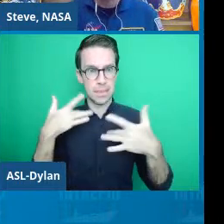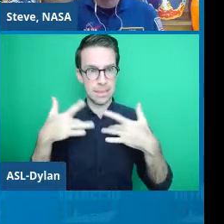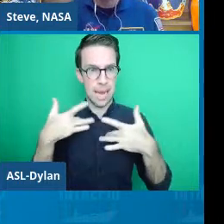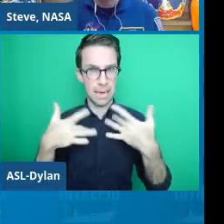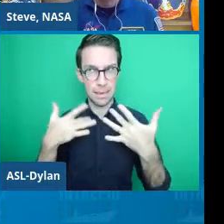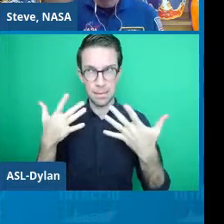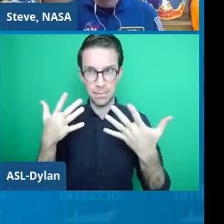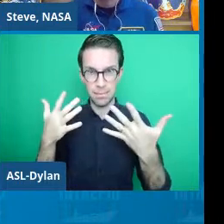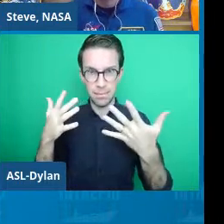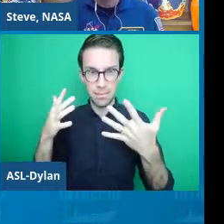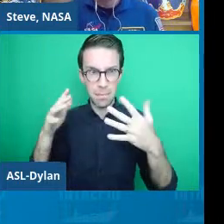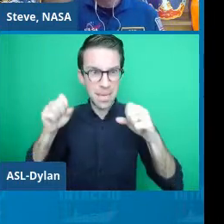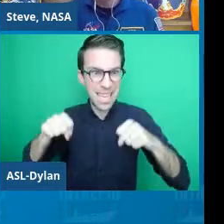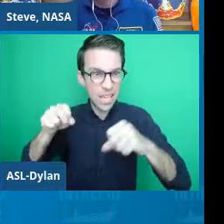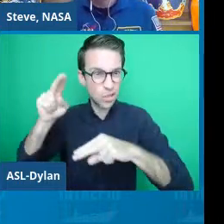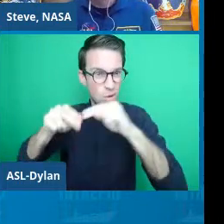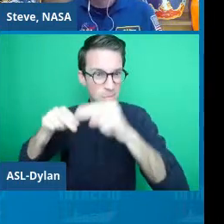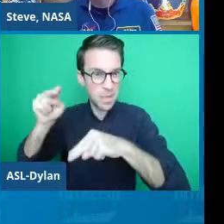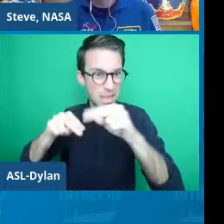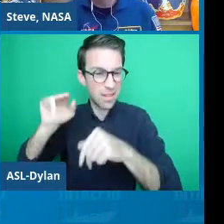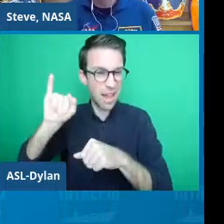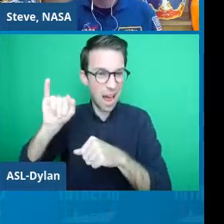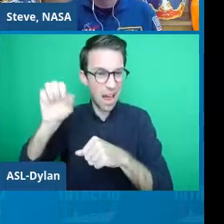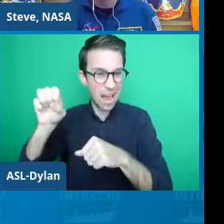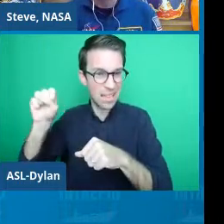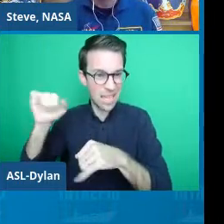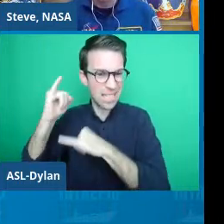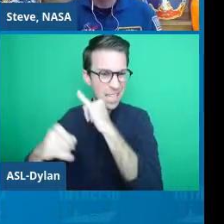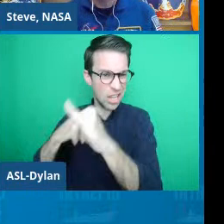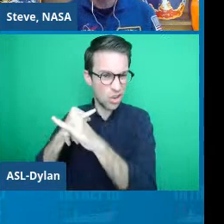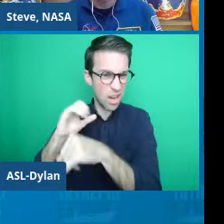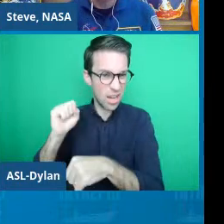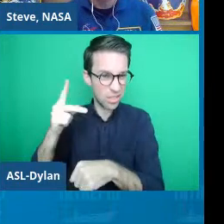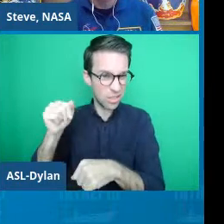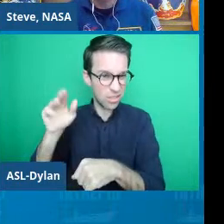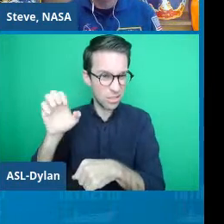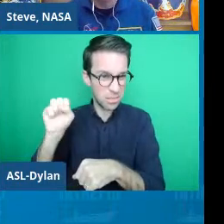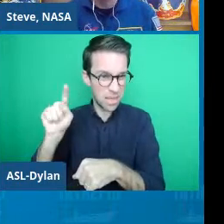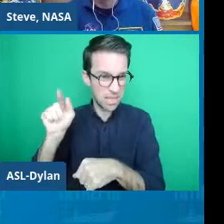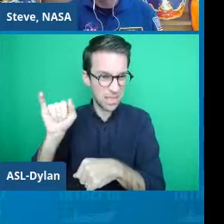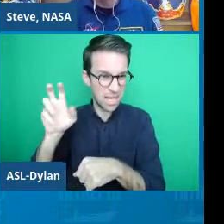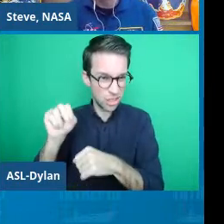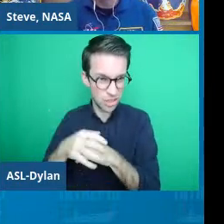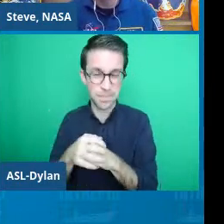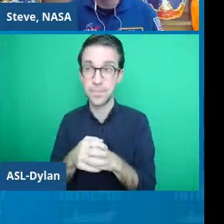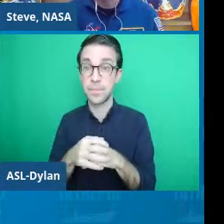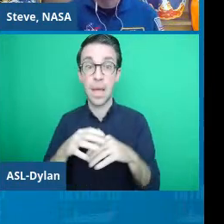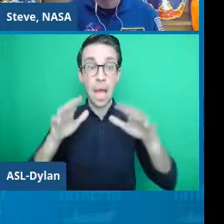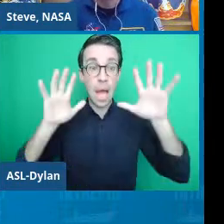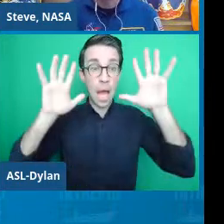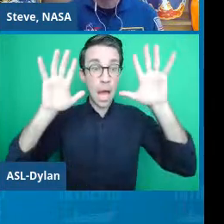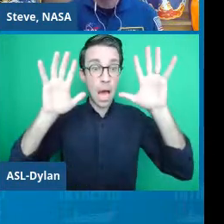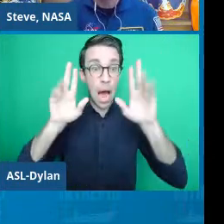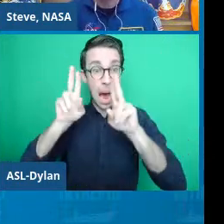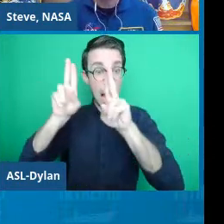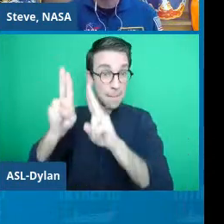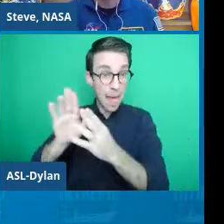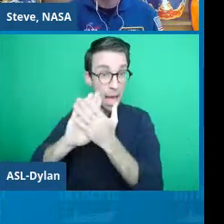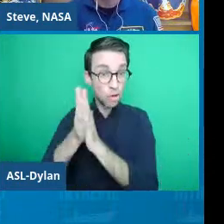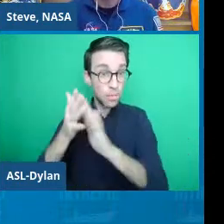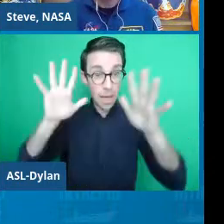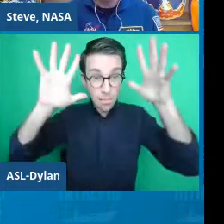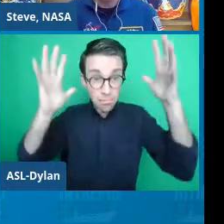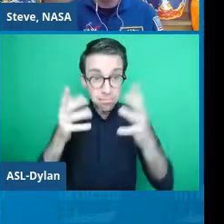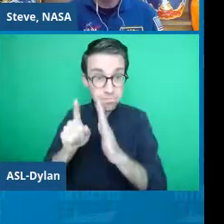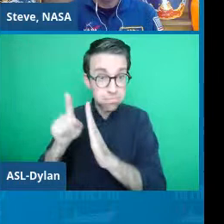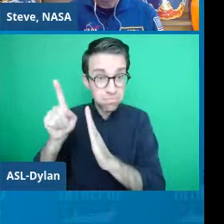And so when you apply to be an astronaut, it's not really like anything else, only because the selection rate is